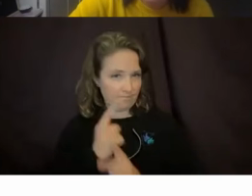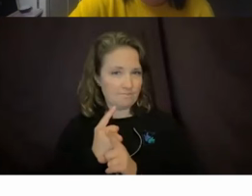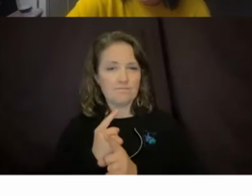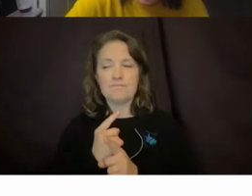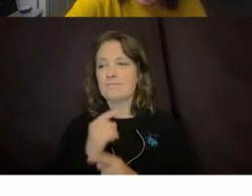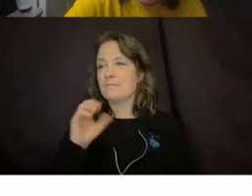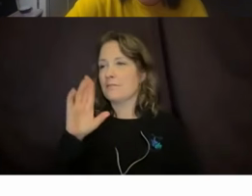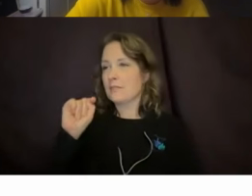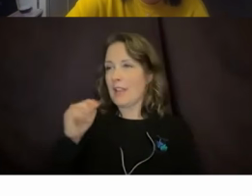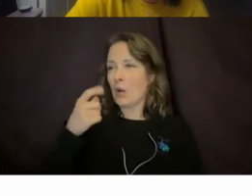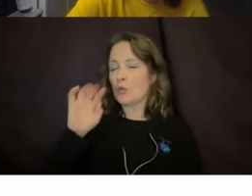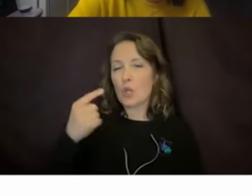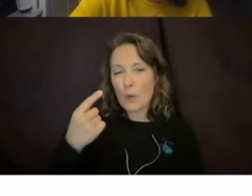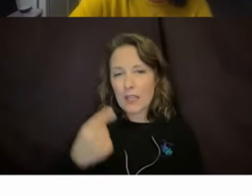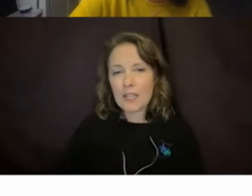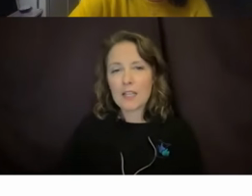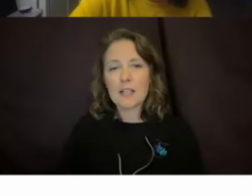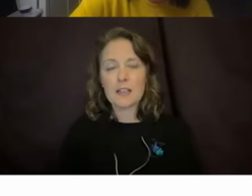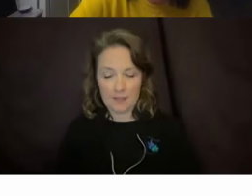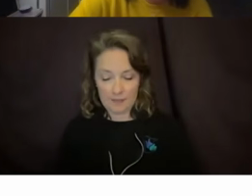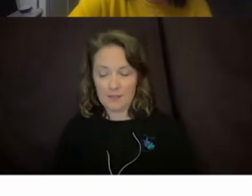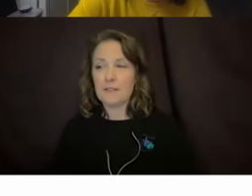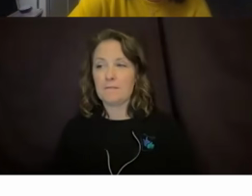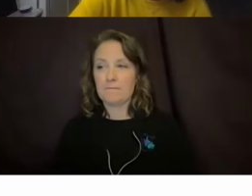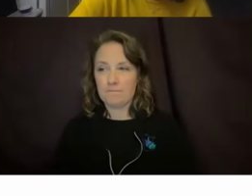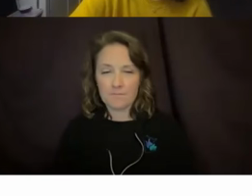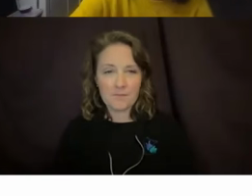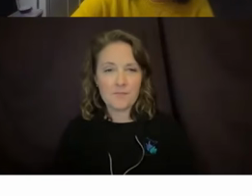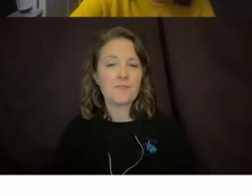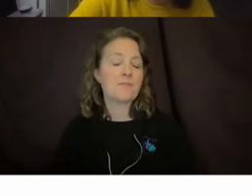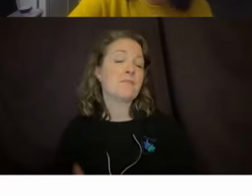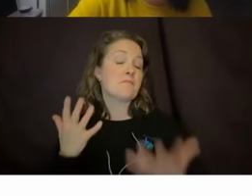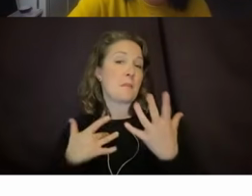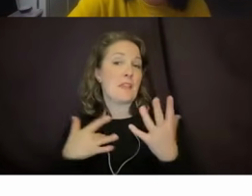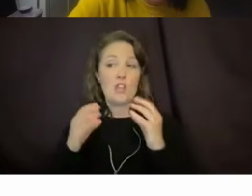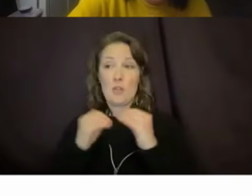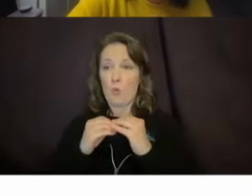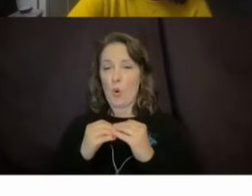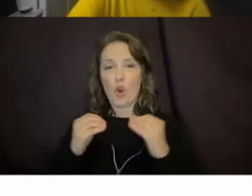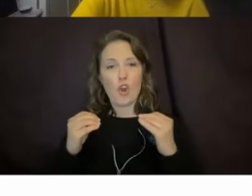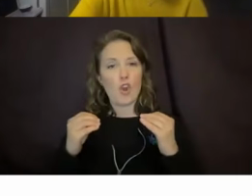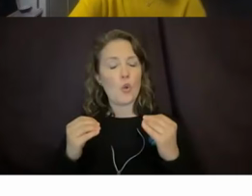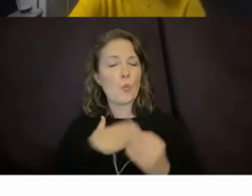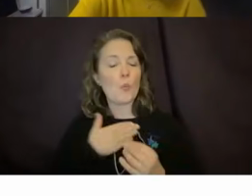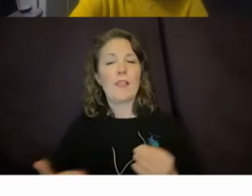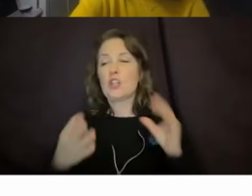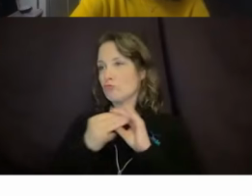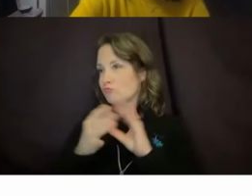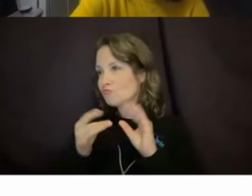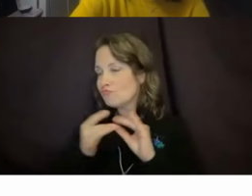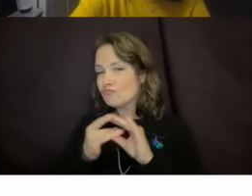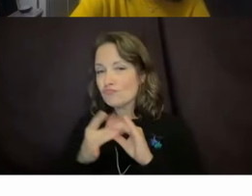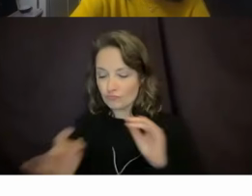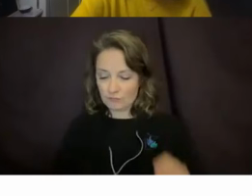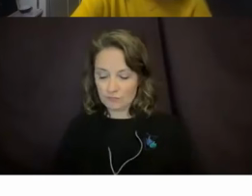outgoing. For some kids, they might feel more talkative when they feel safe. They might feel warm,